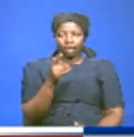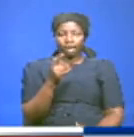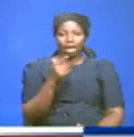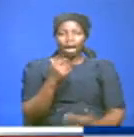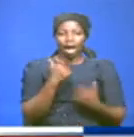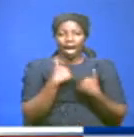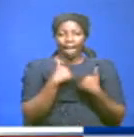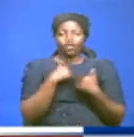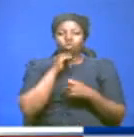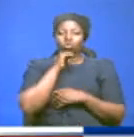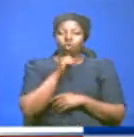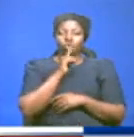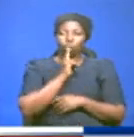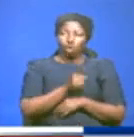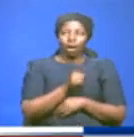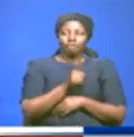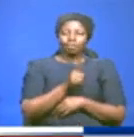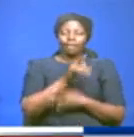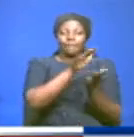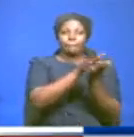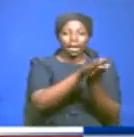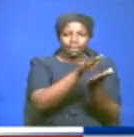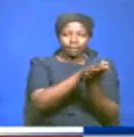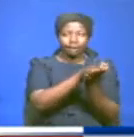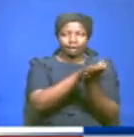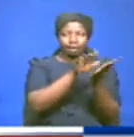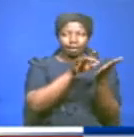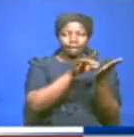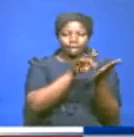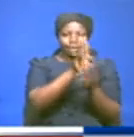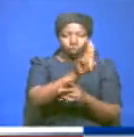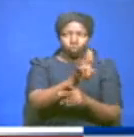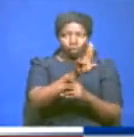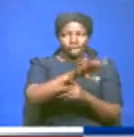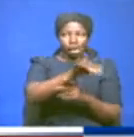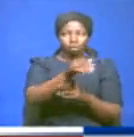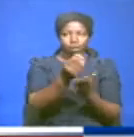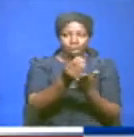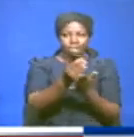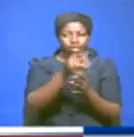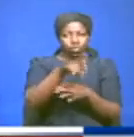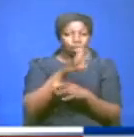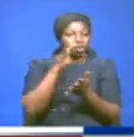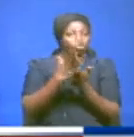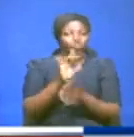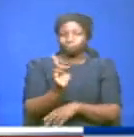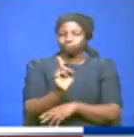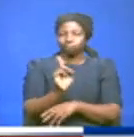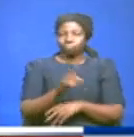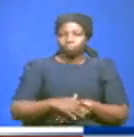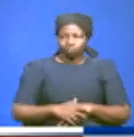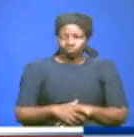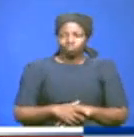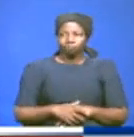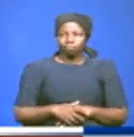direct that banking into the county revenue fund should be stopped. That's incorrect, Honorable Chair. Can I,